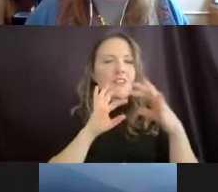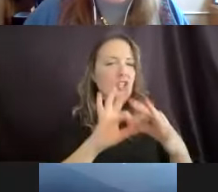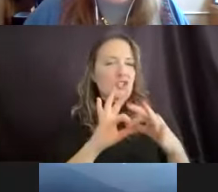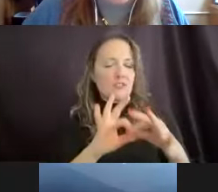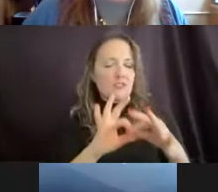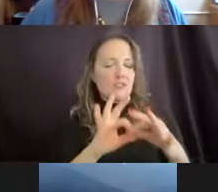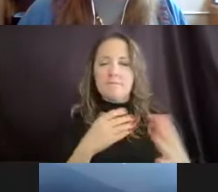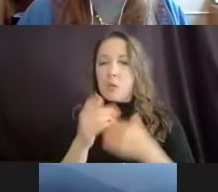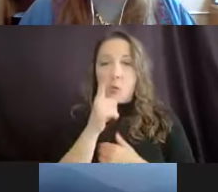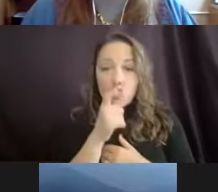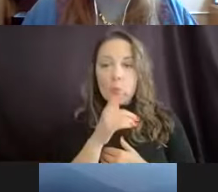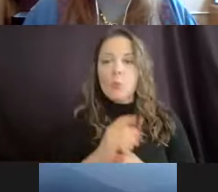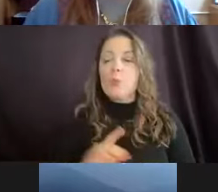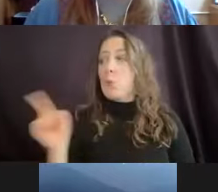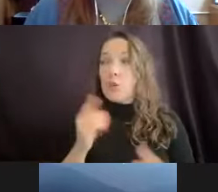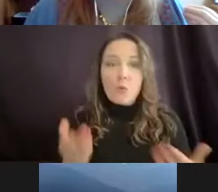or where you are,